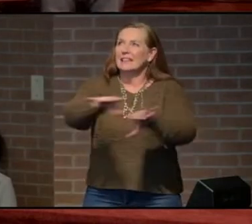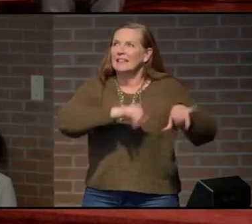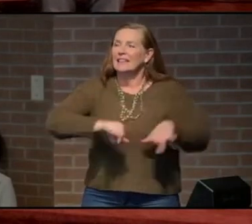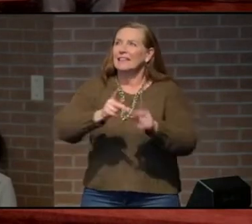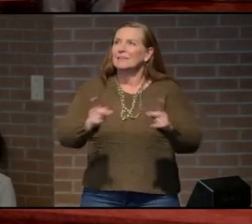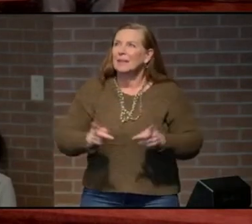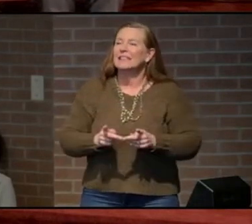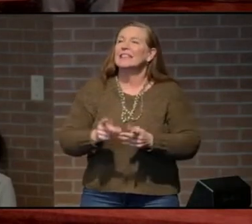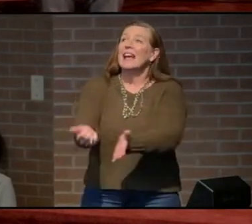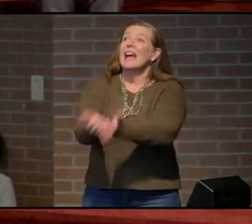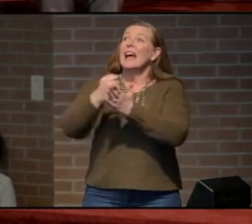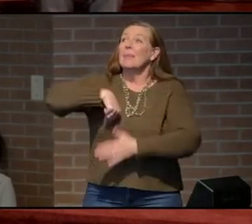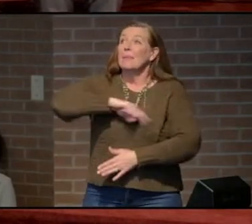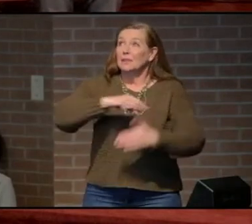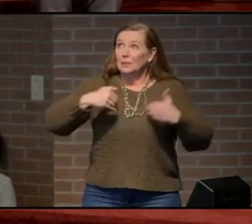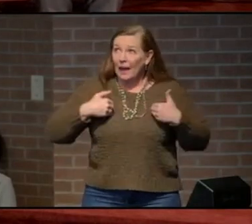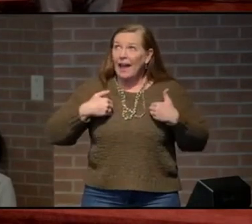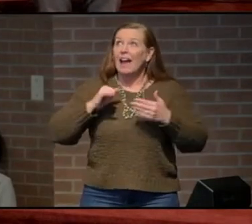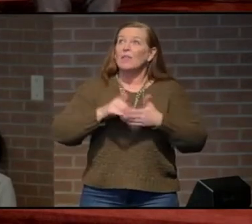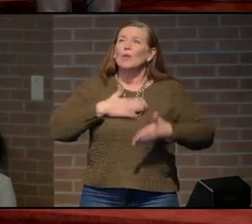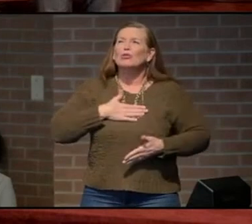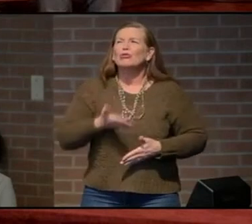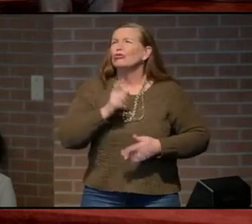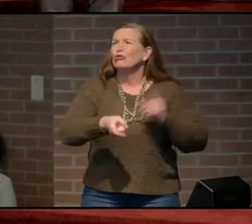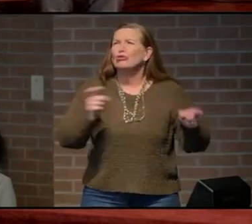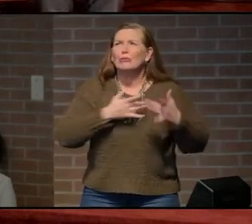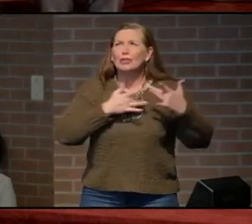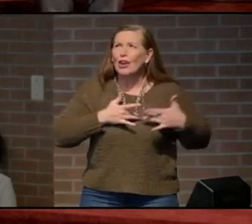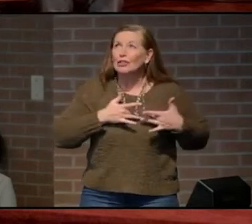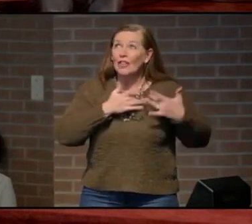Help us to have those generous hearts, those hearts that give.